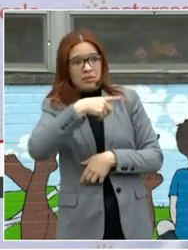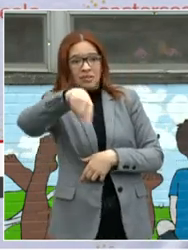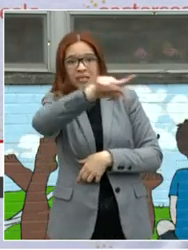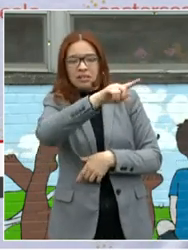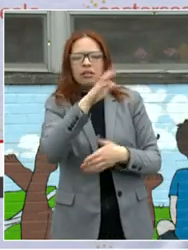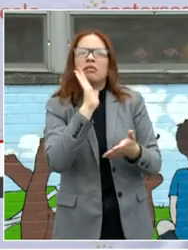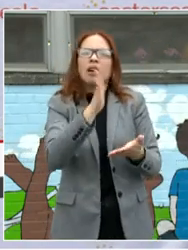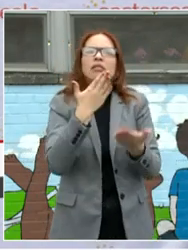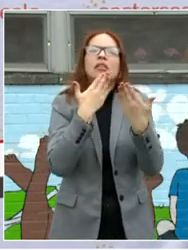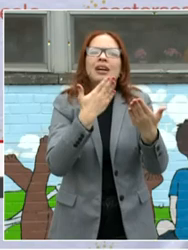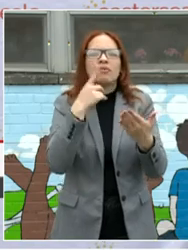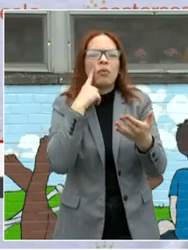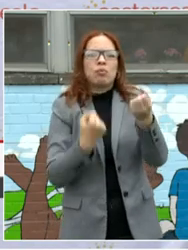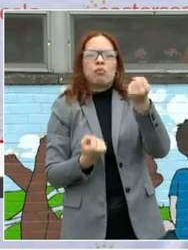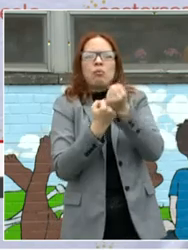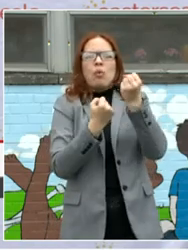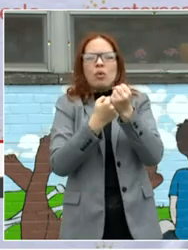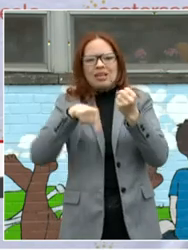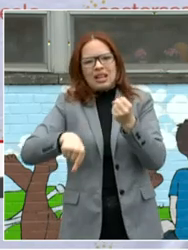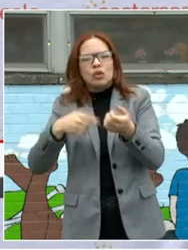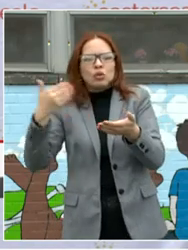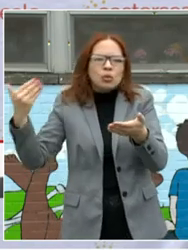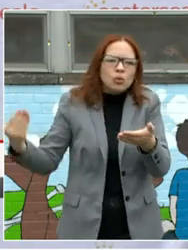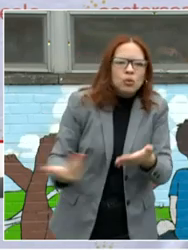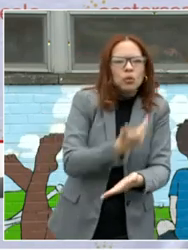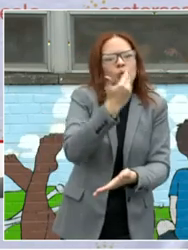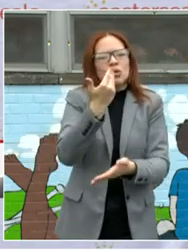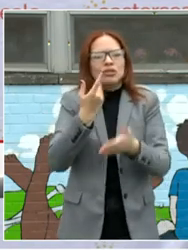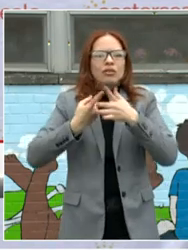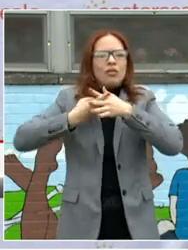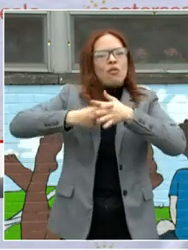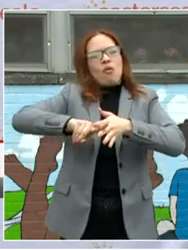Head Start center in just a few weeks in Ward 5.